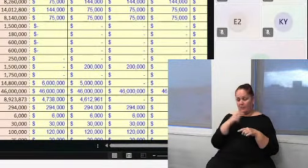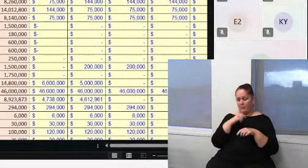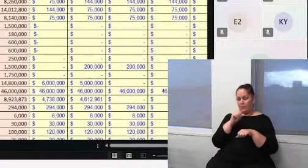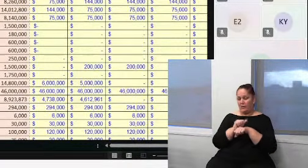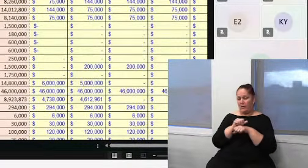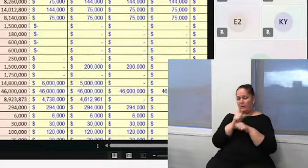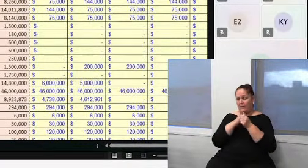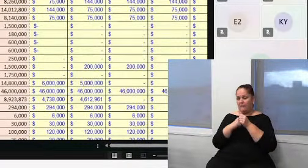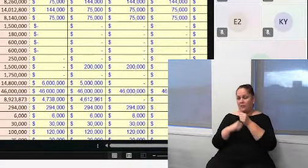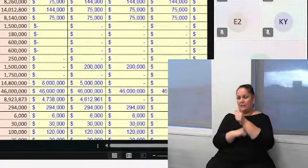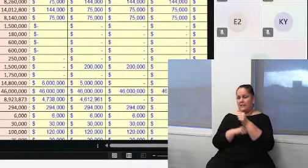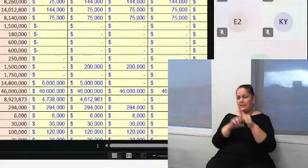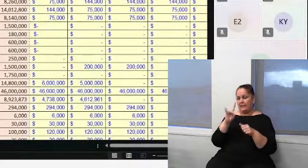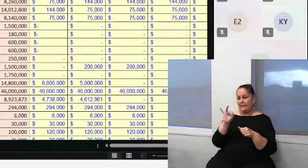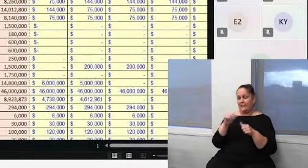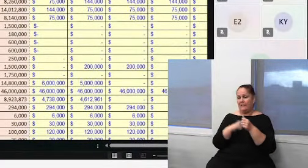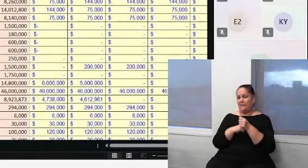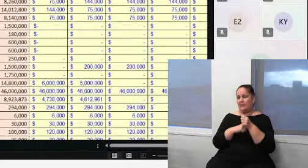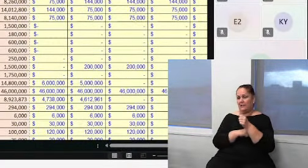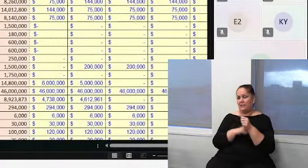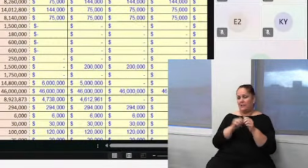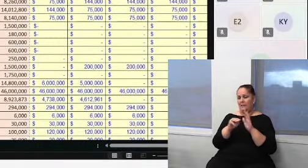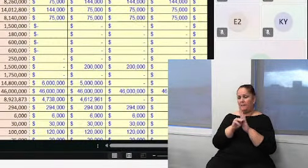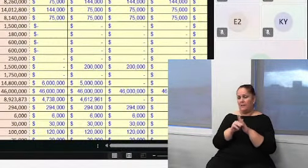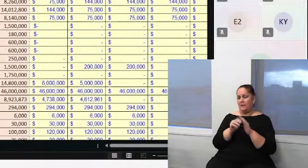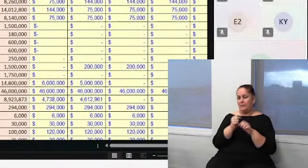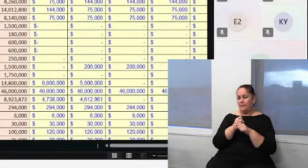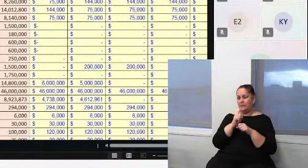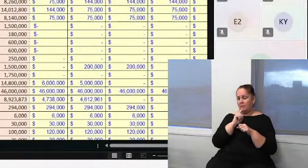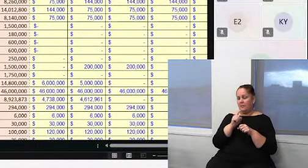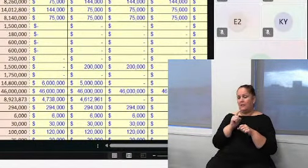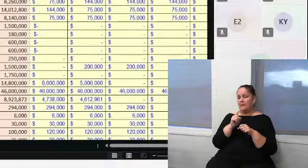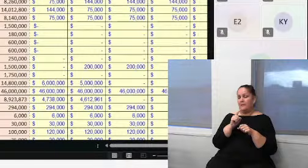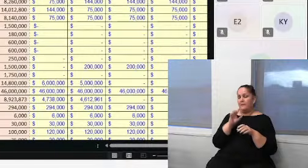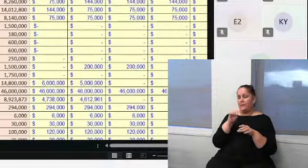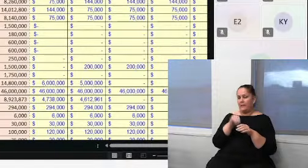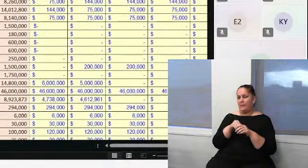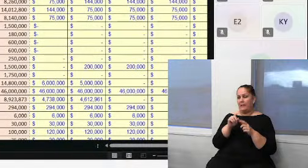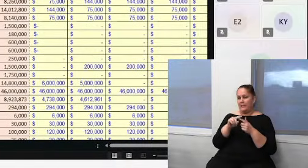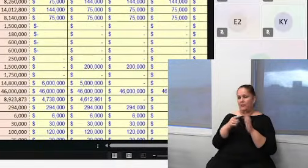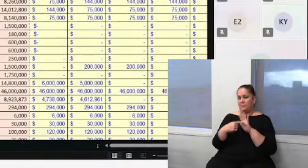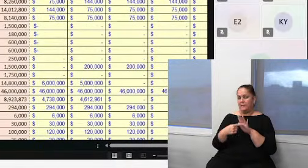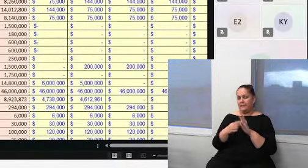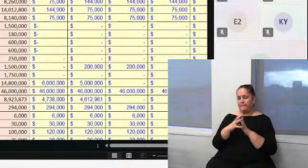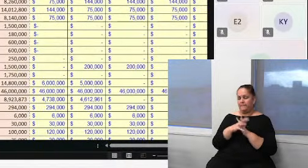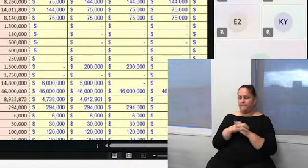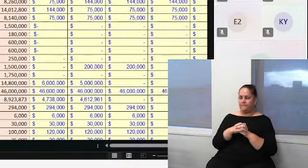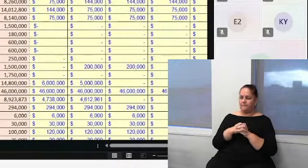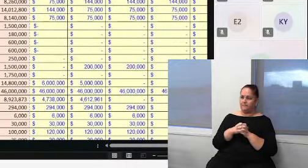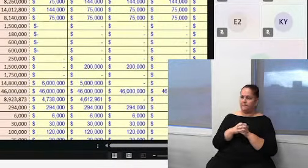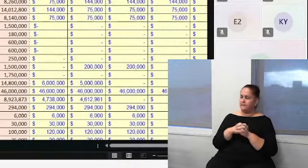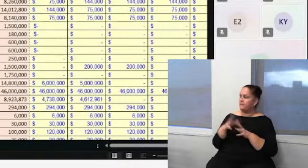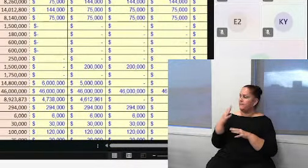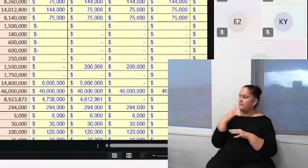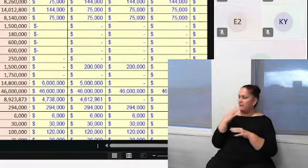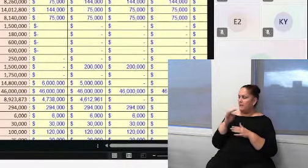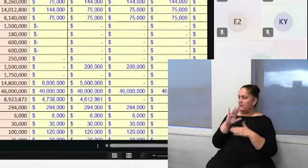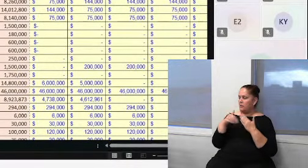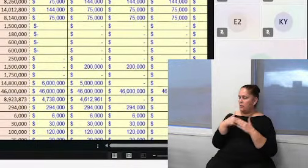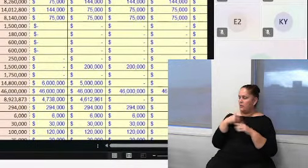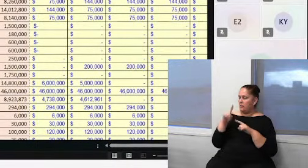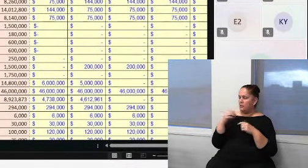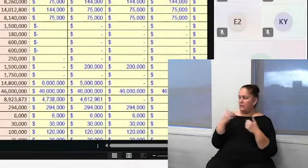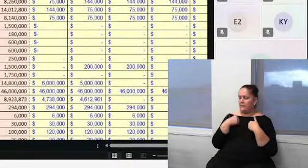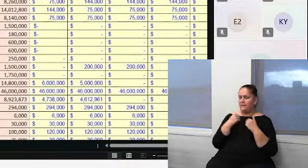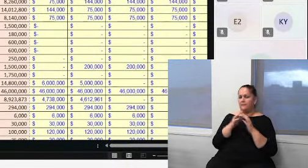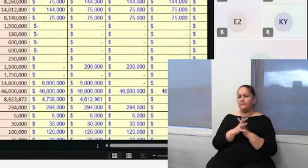we're working on the foundational data and the foundational modeling to ensure that what we put in is representative.